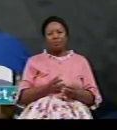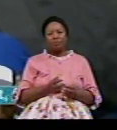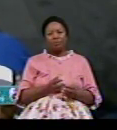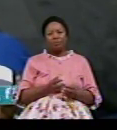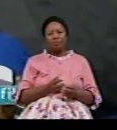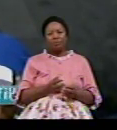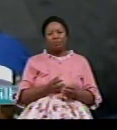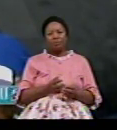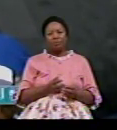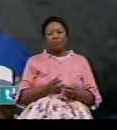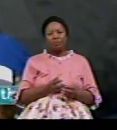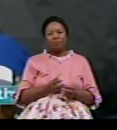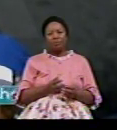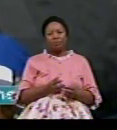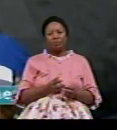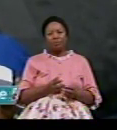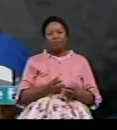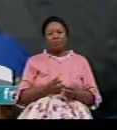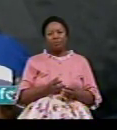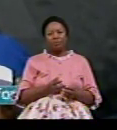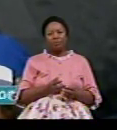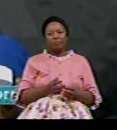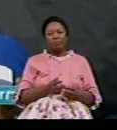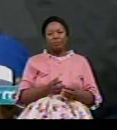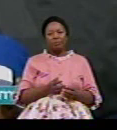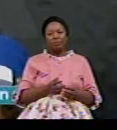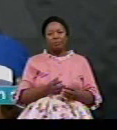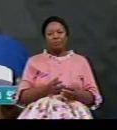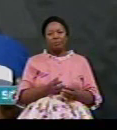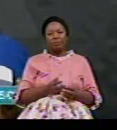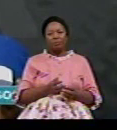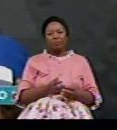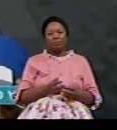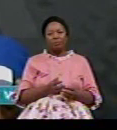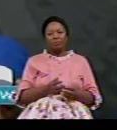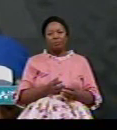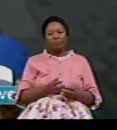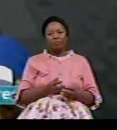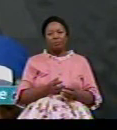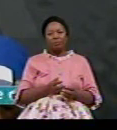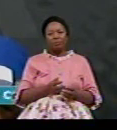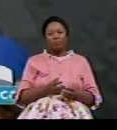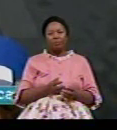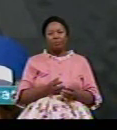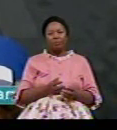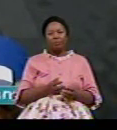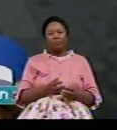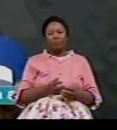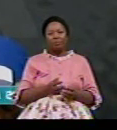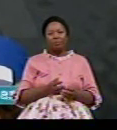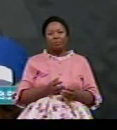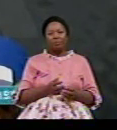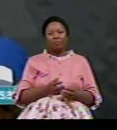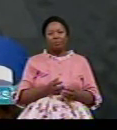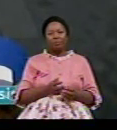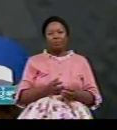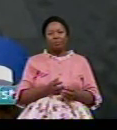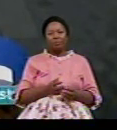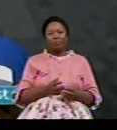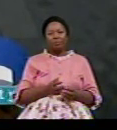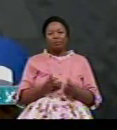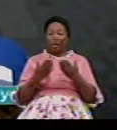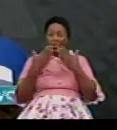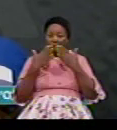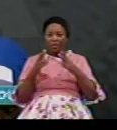Afflictions gone. As they raise the miracle from heaven, showers thank you very of